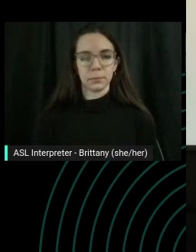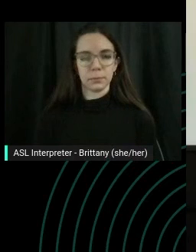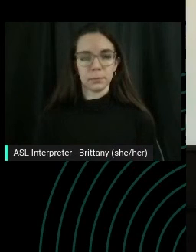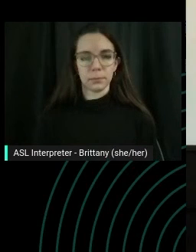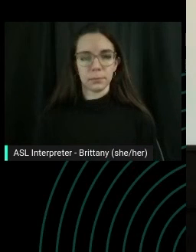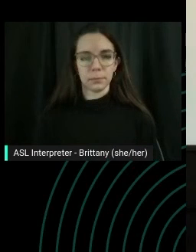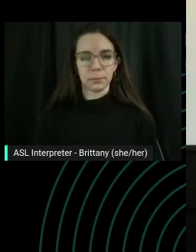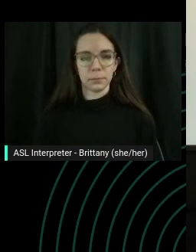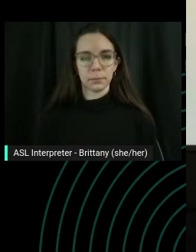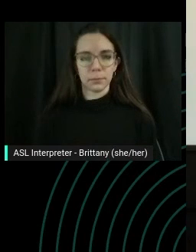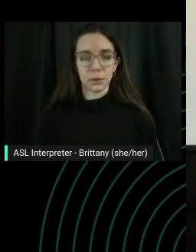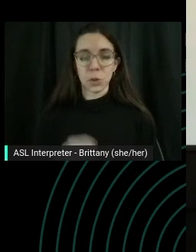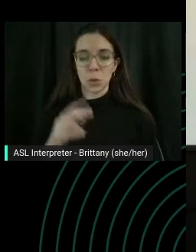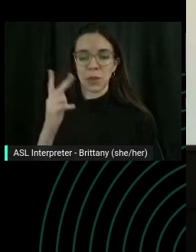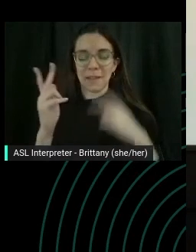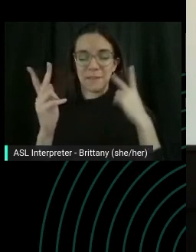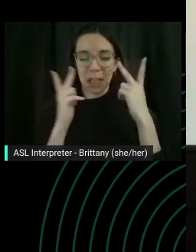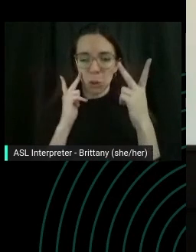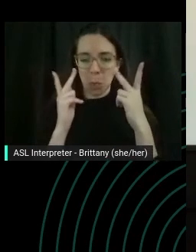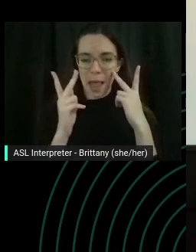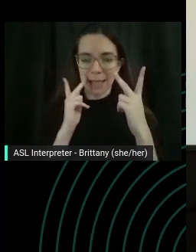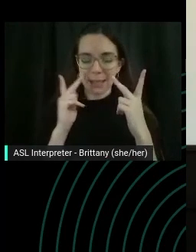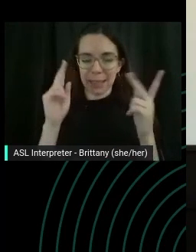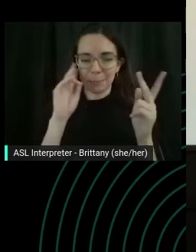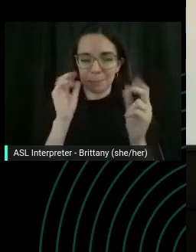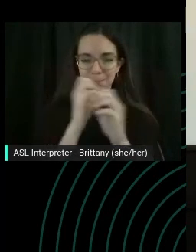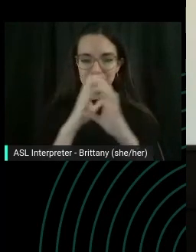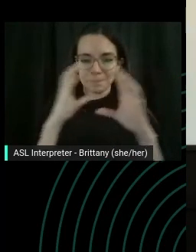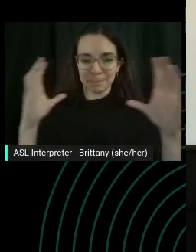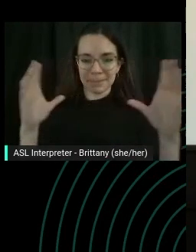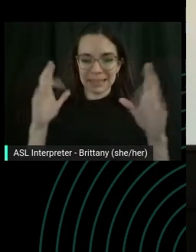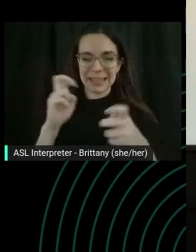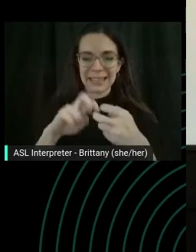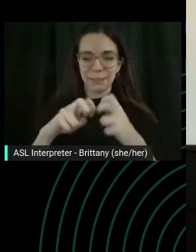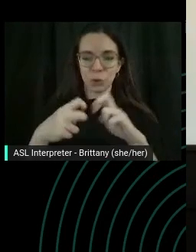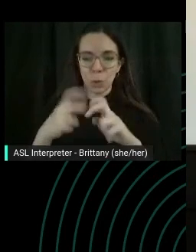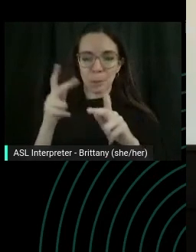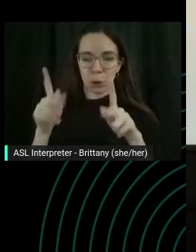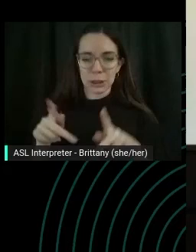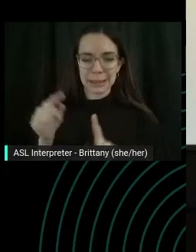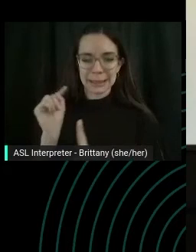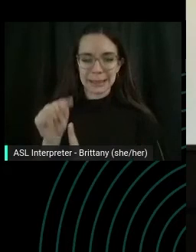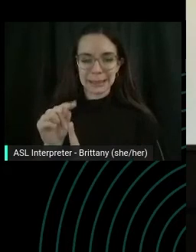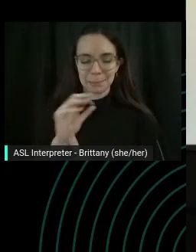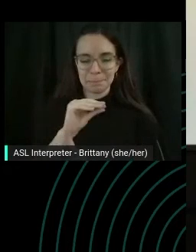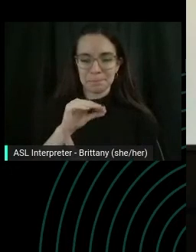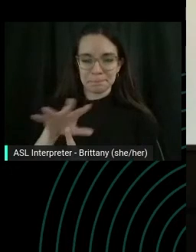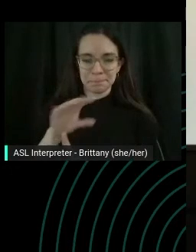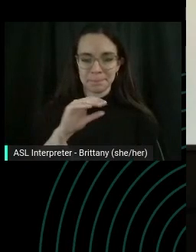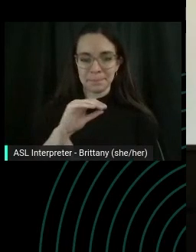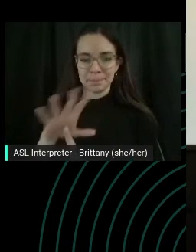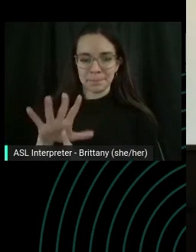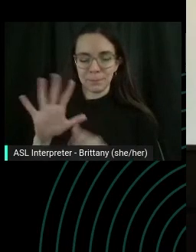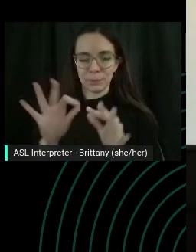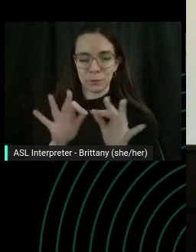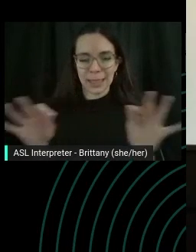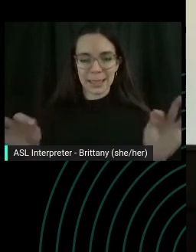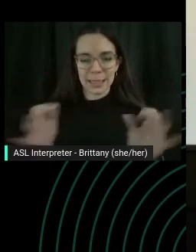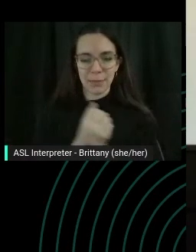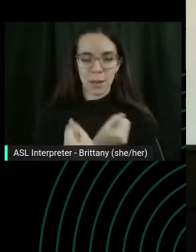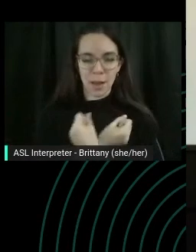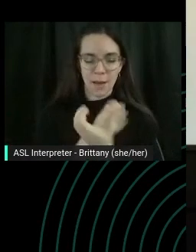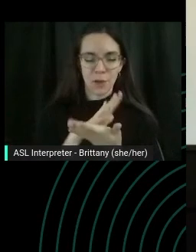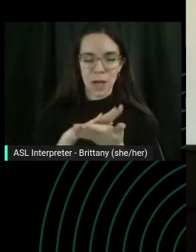So visualizing this difficult person and sending them these phrases of love and of kindness.